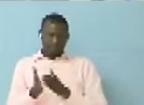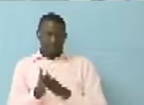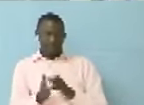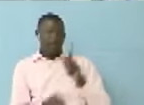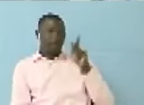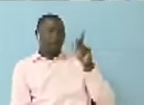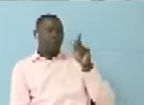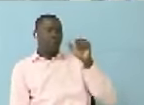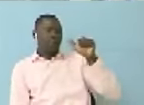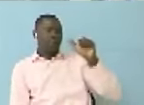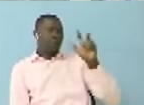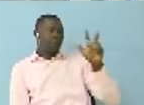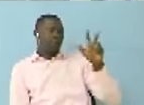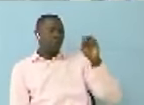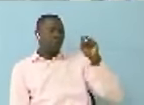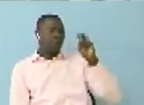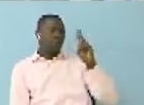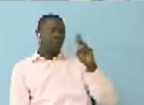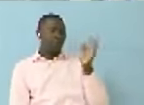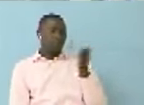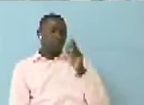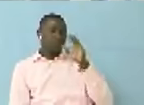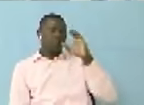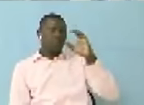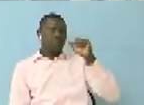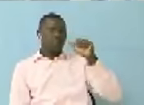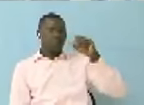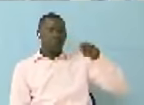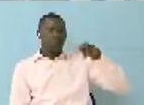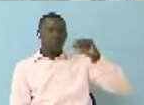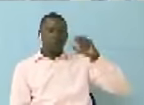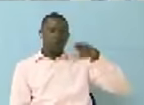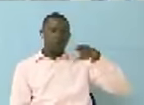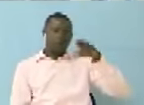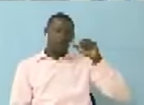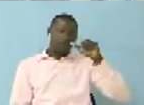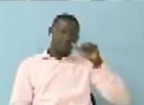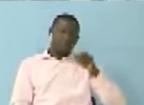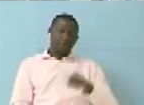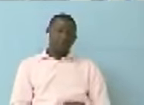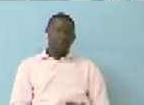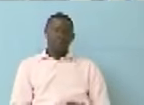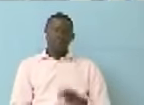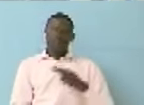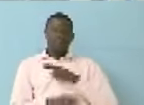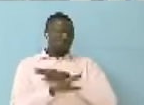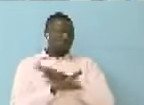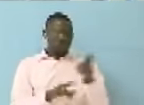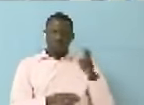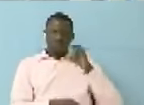Bombardier was never a jungler. Bombardier ne manke jungler. All I know is he was posted in Kanelai.